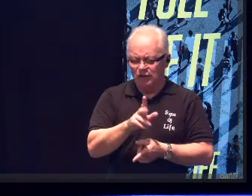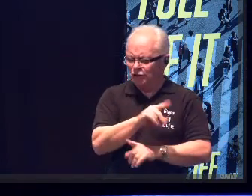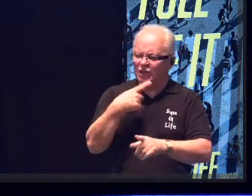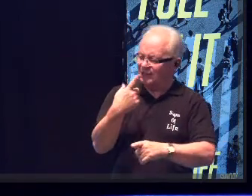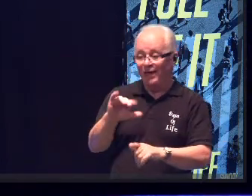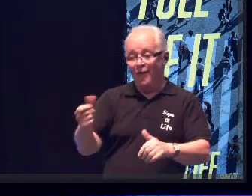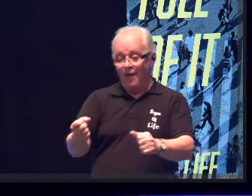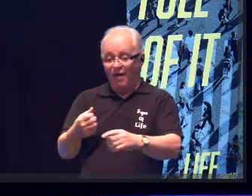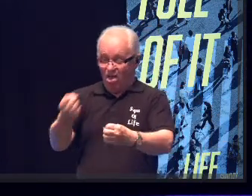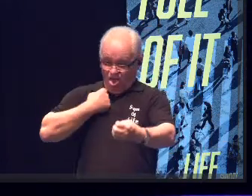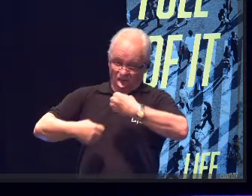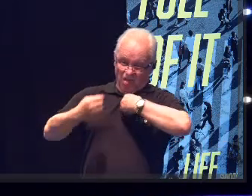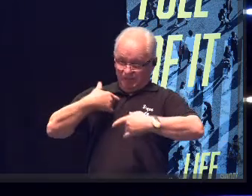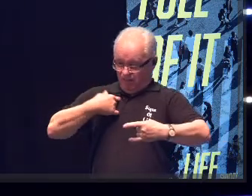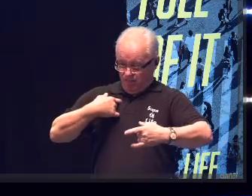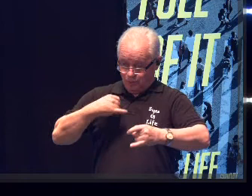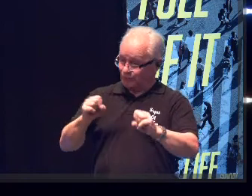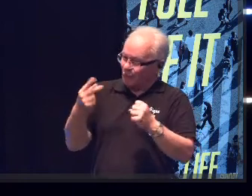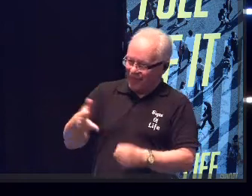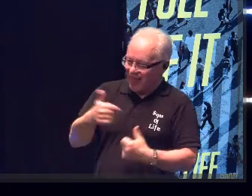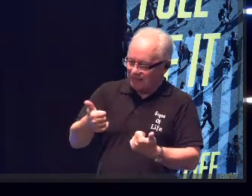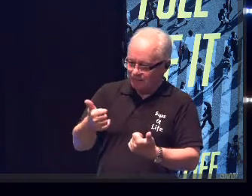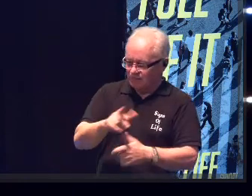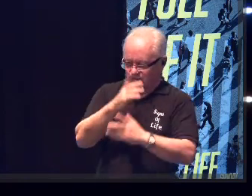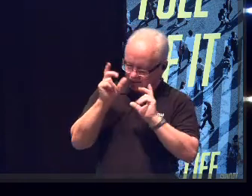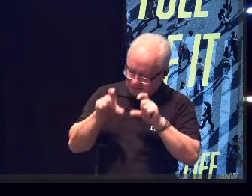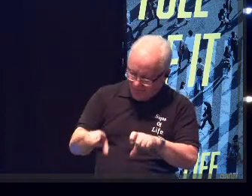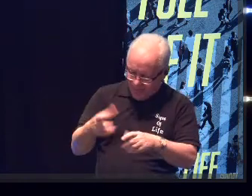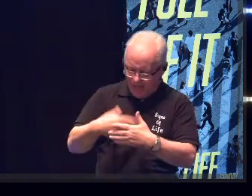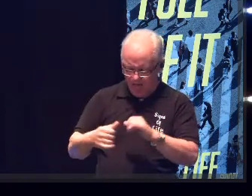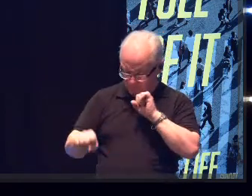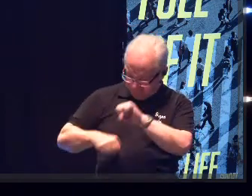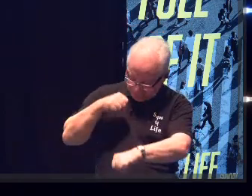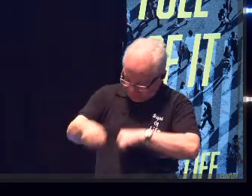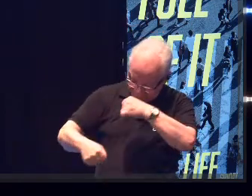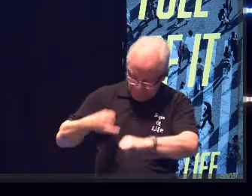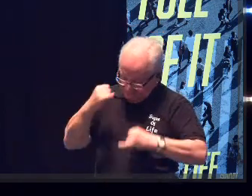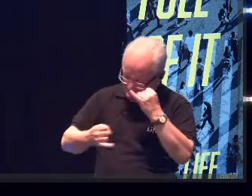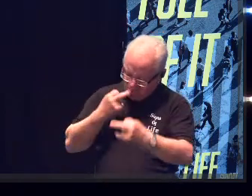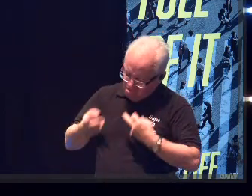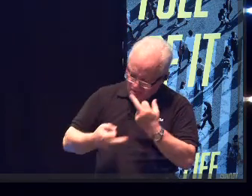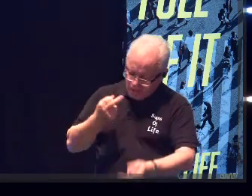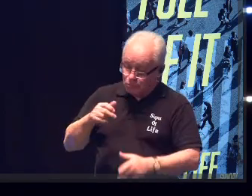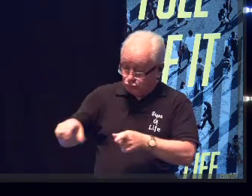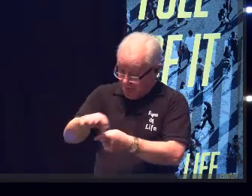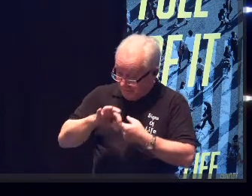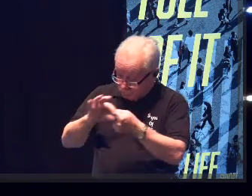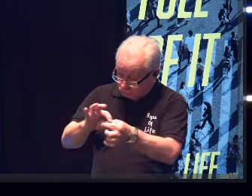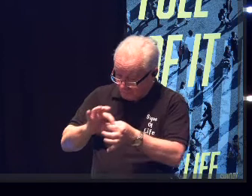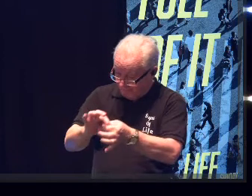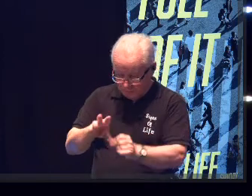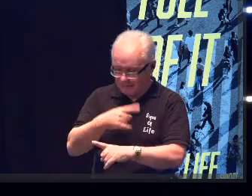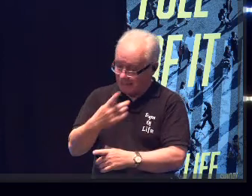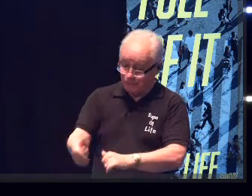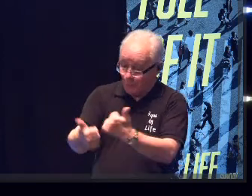okay. It's not saying that you have to stay in an abusive relationship or in an abusive environment. It's not